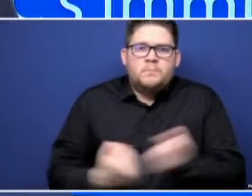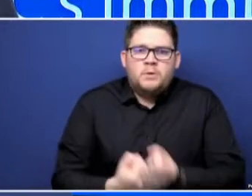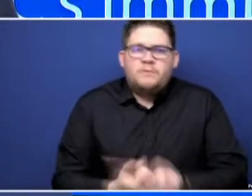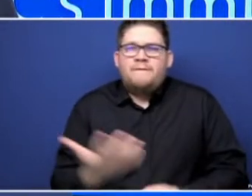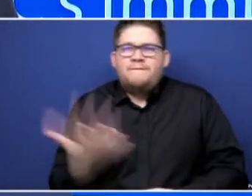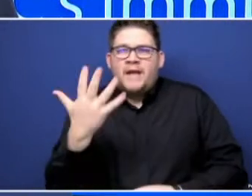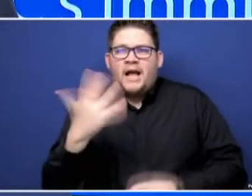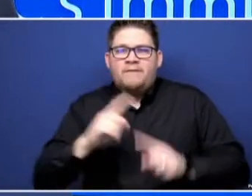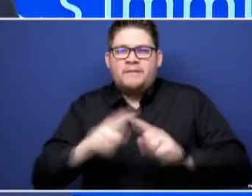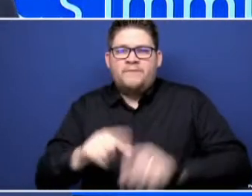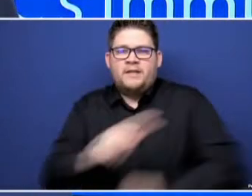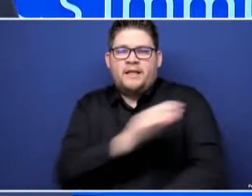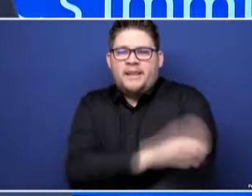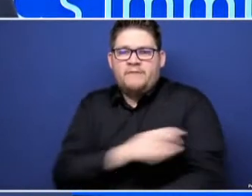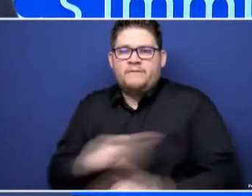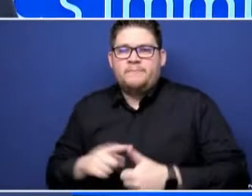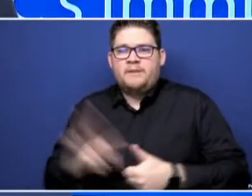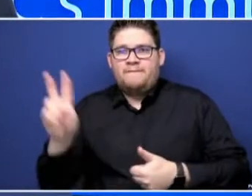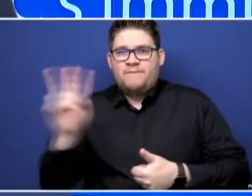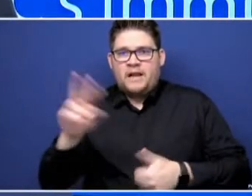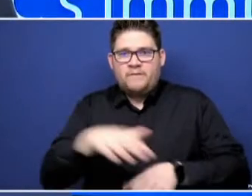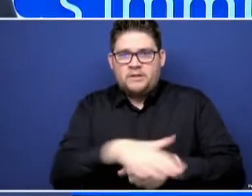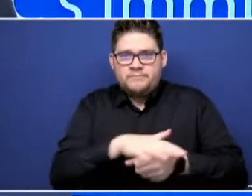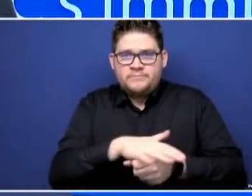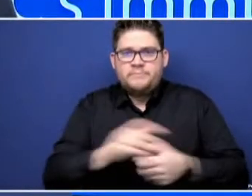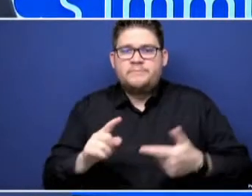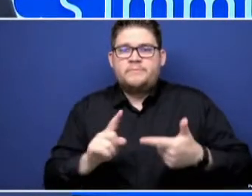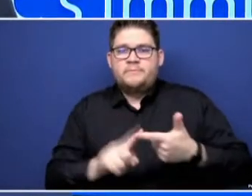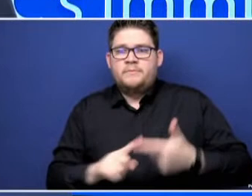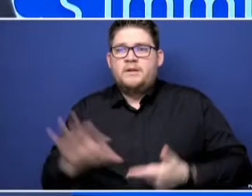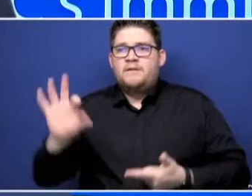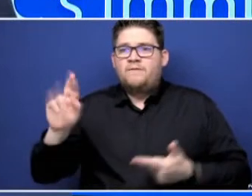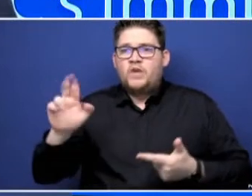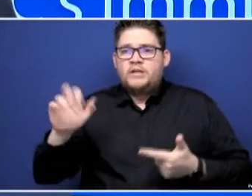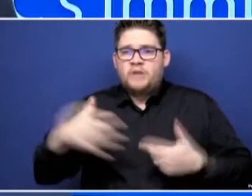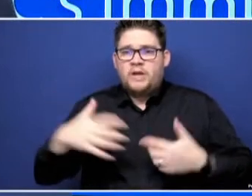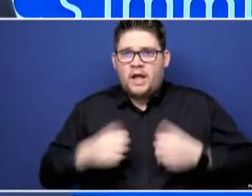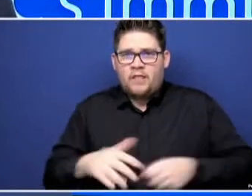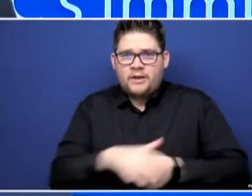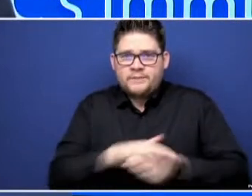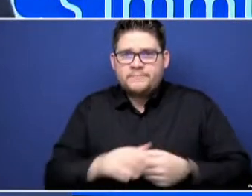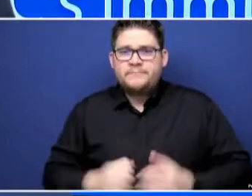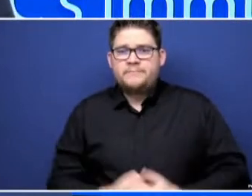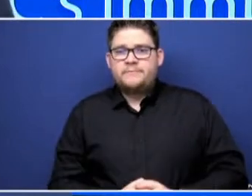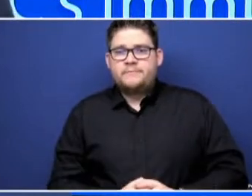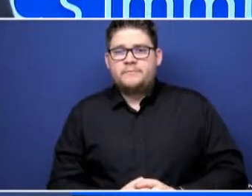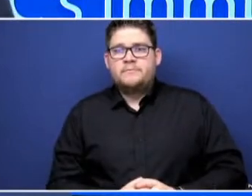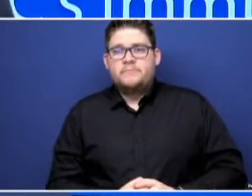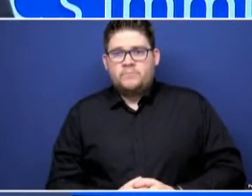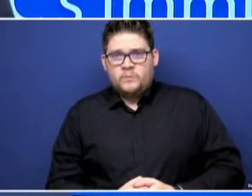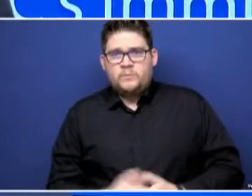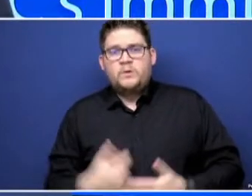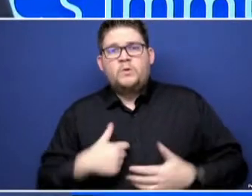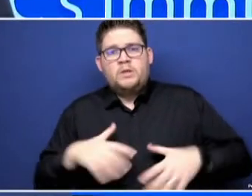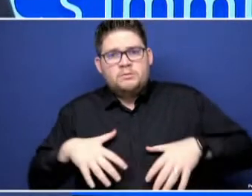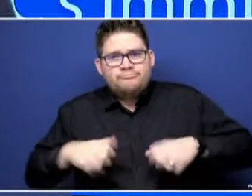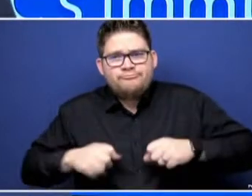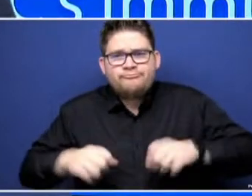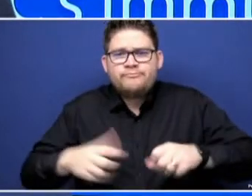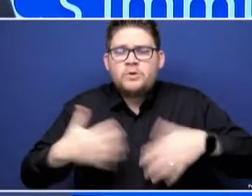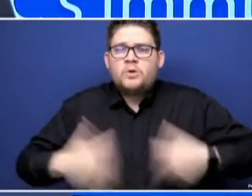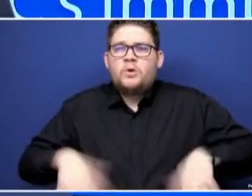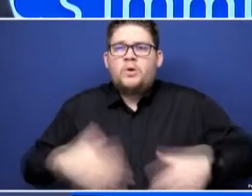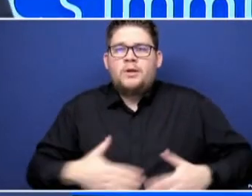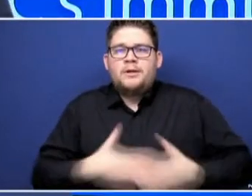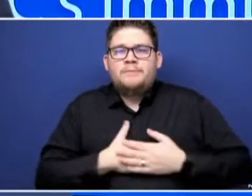Health and Vancouver Coastal Health, but also in the north and on Vancouver Island. So we have to continue to follow the directions of Dr. Henry.